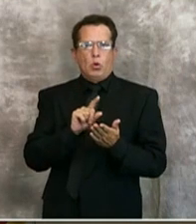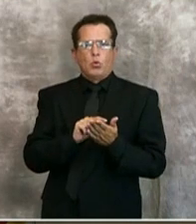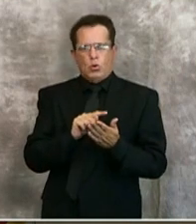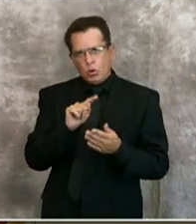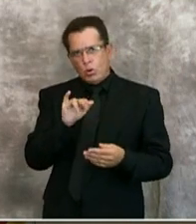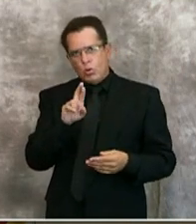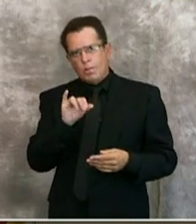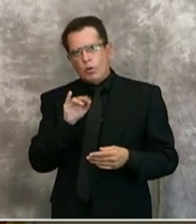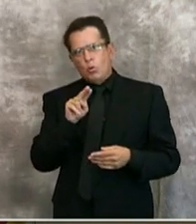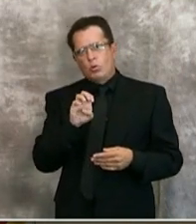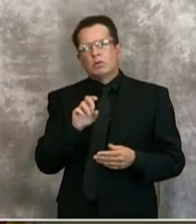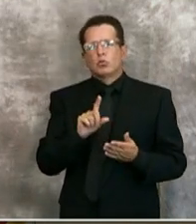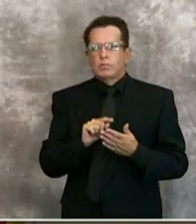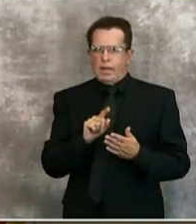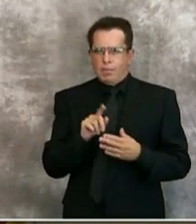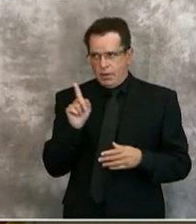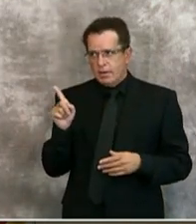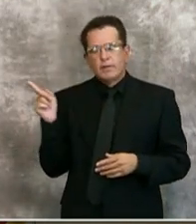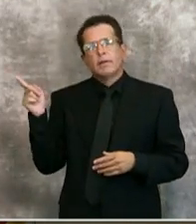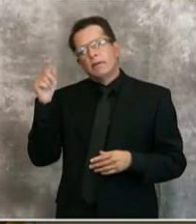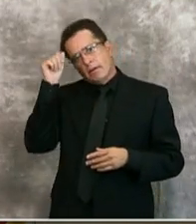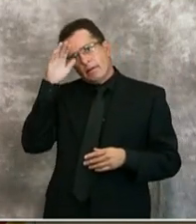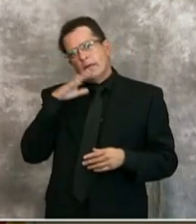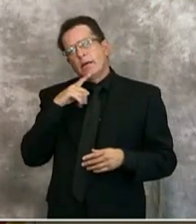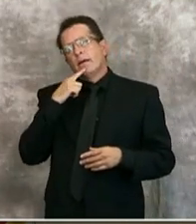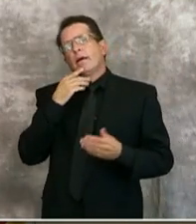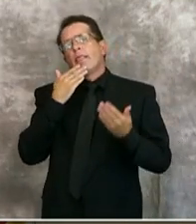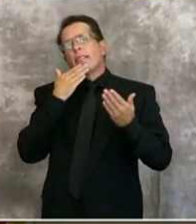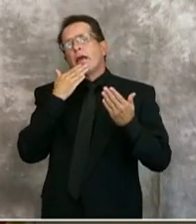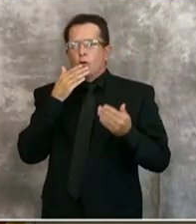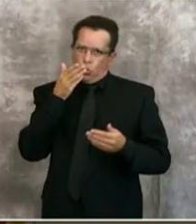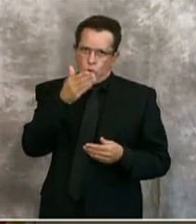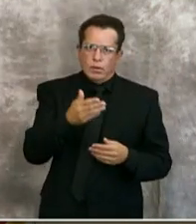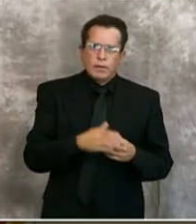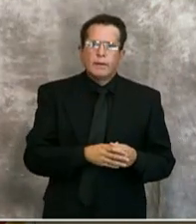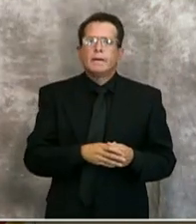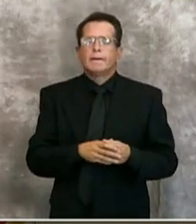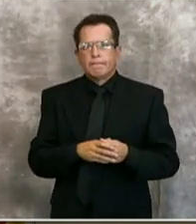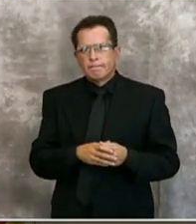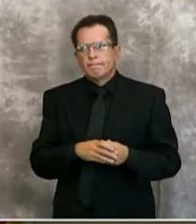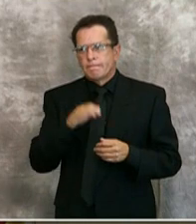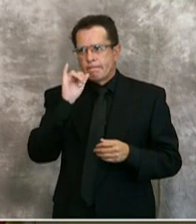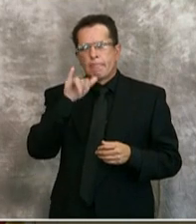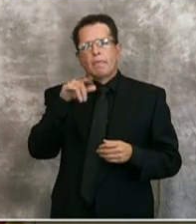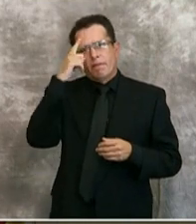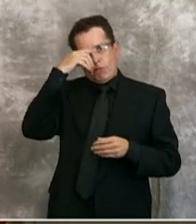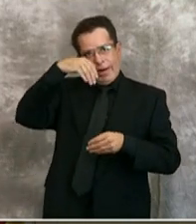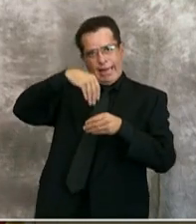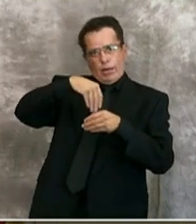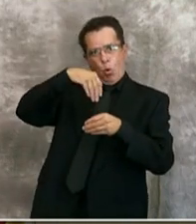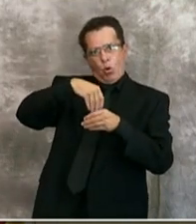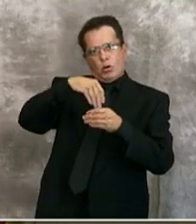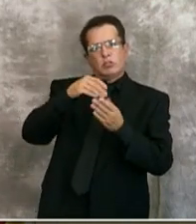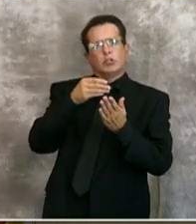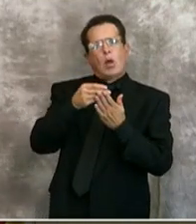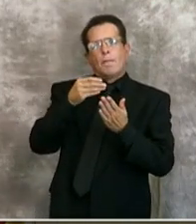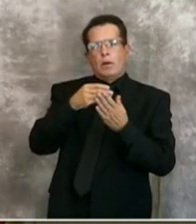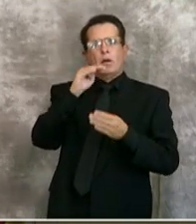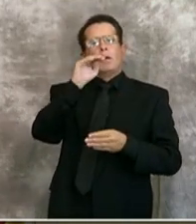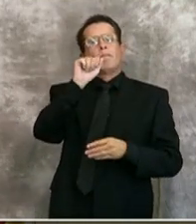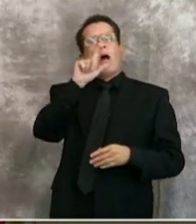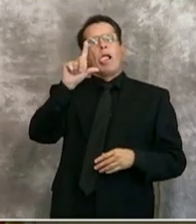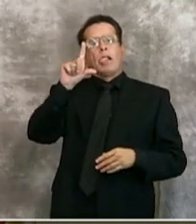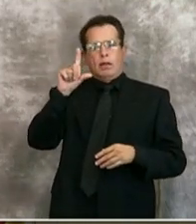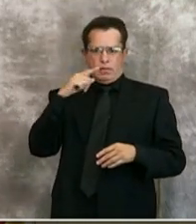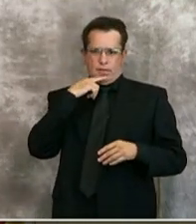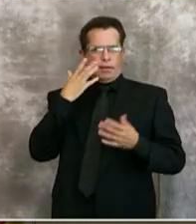hi. Thanks for taking my question. Certain indoor shopping malls, I guess I'm looking for a definition of what that